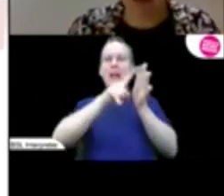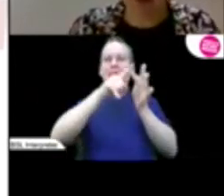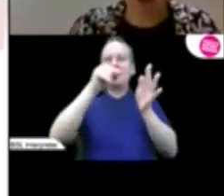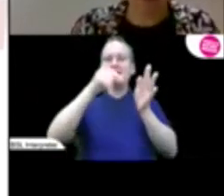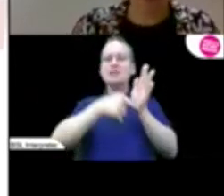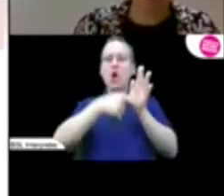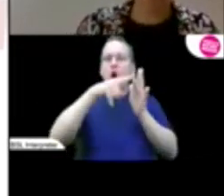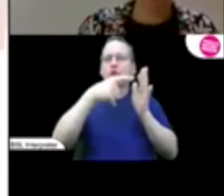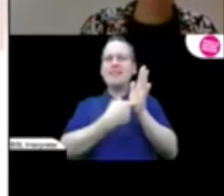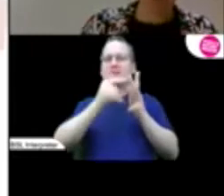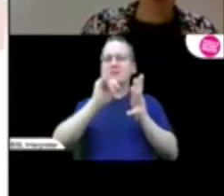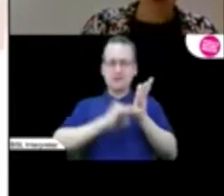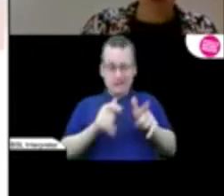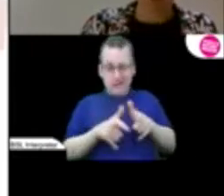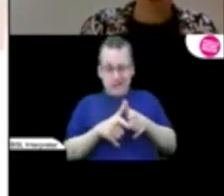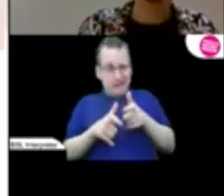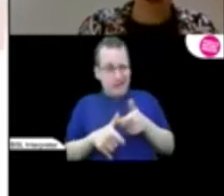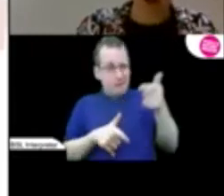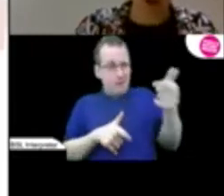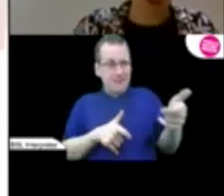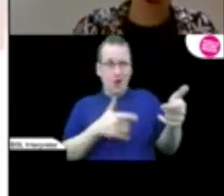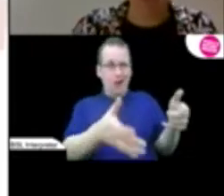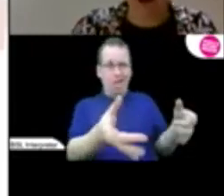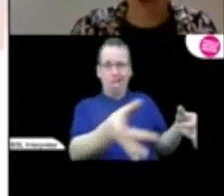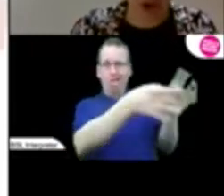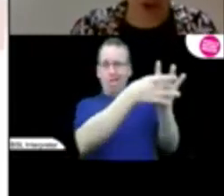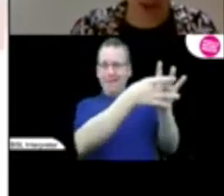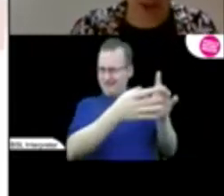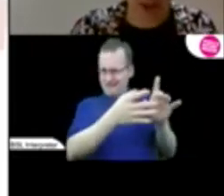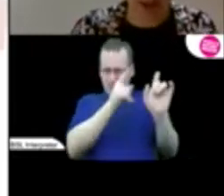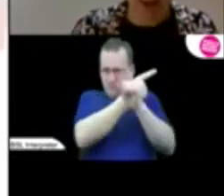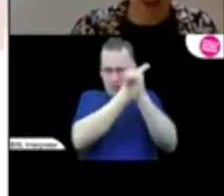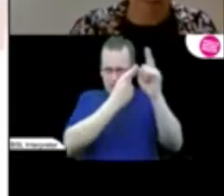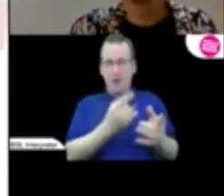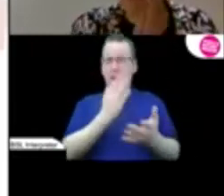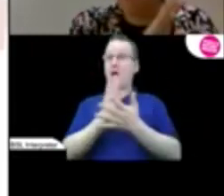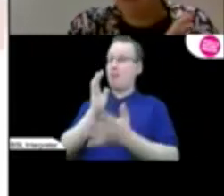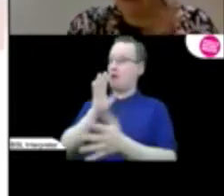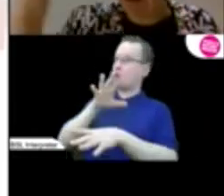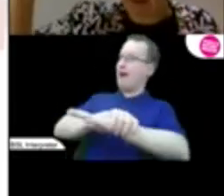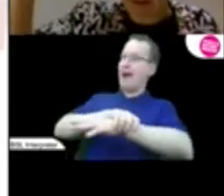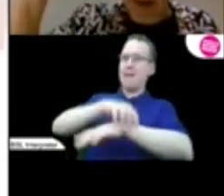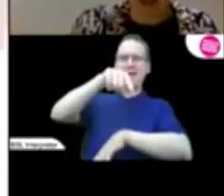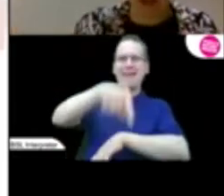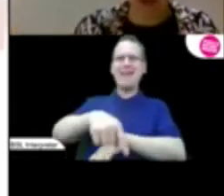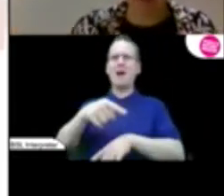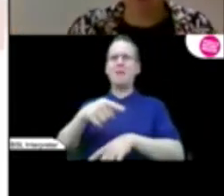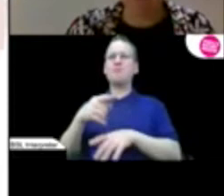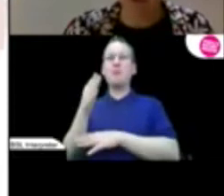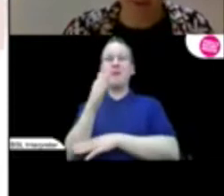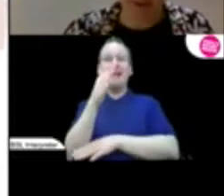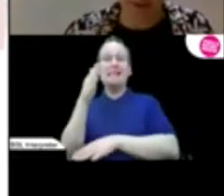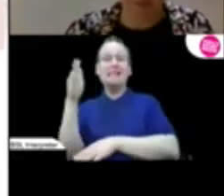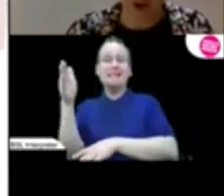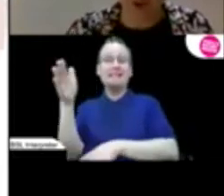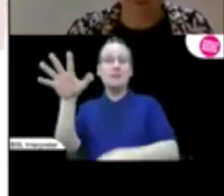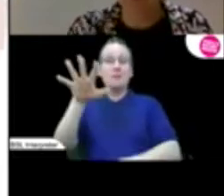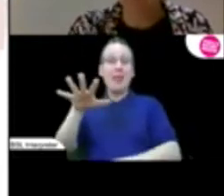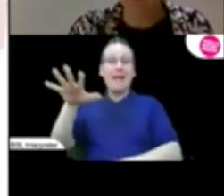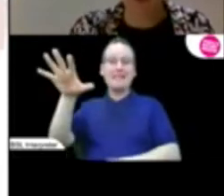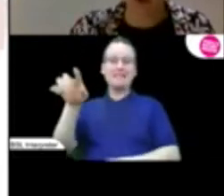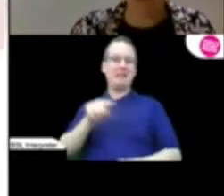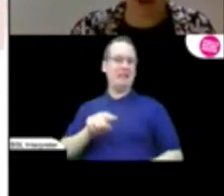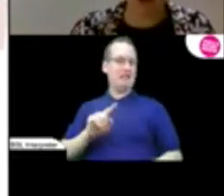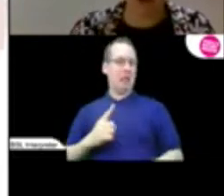impossible to commit. However well known the crime charged here, maybe among Eastern nations, this is the